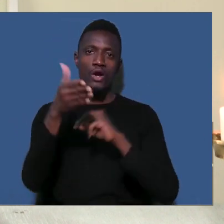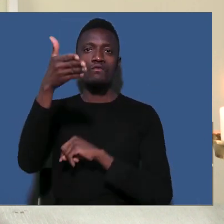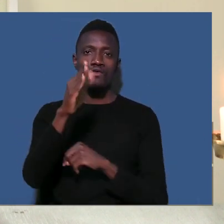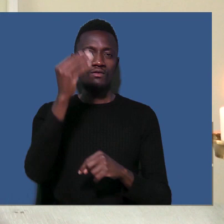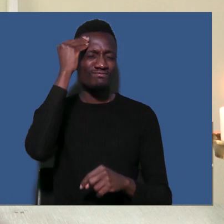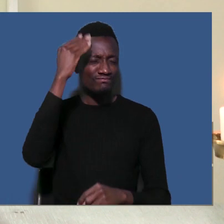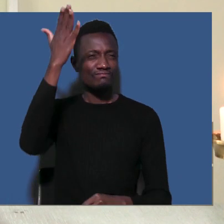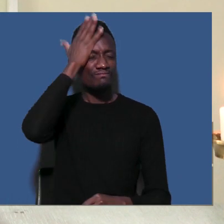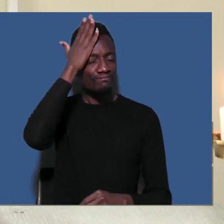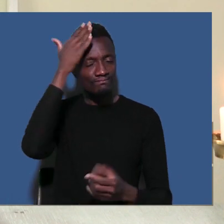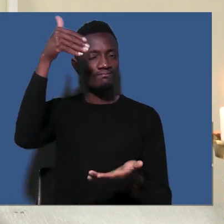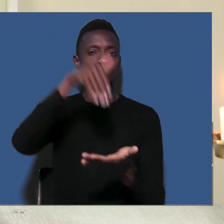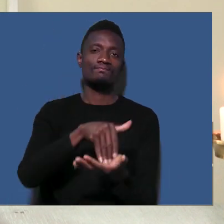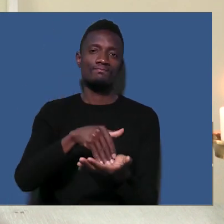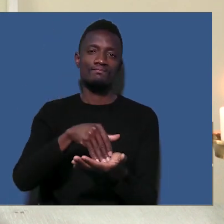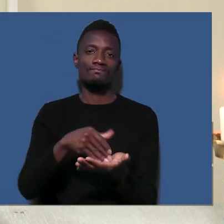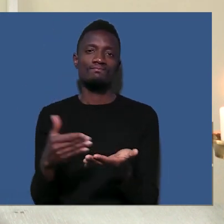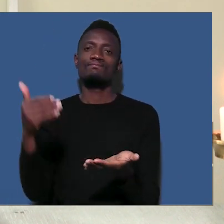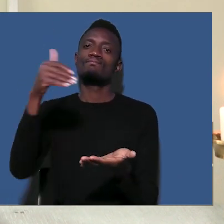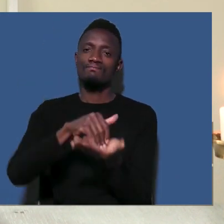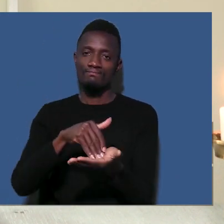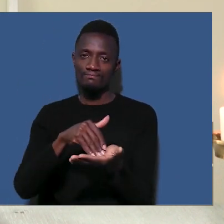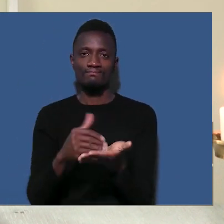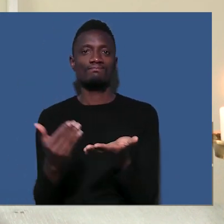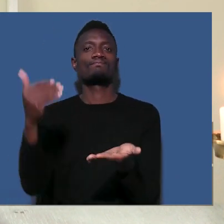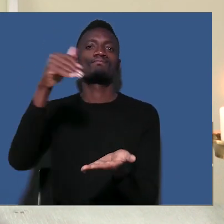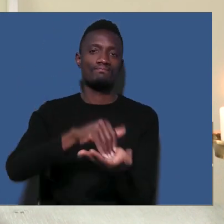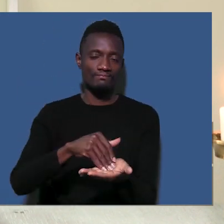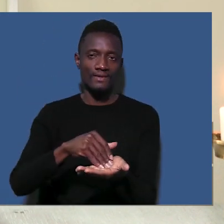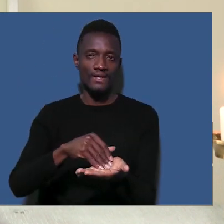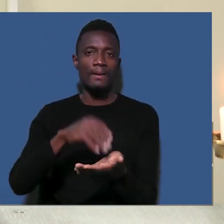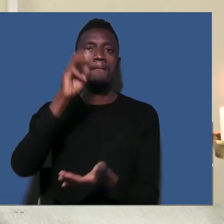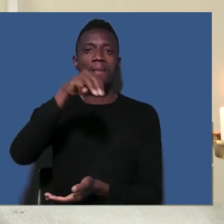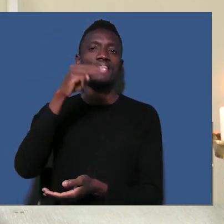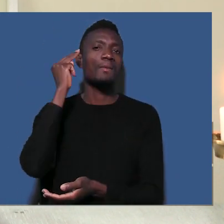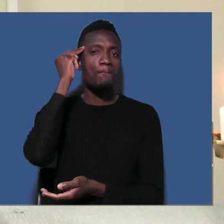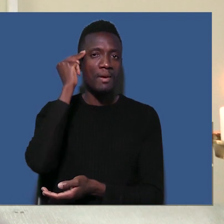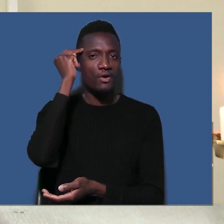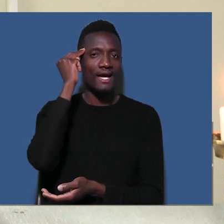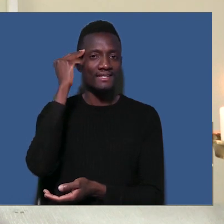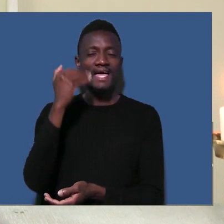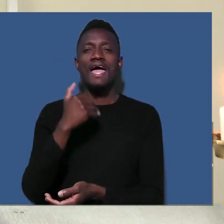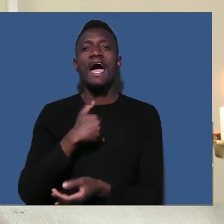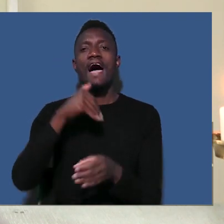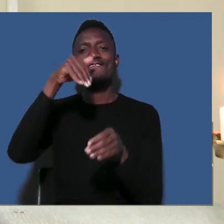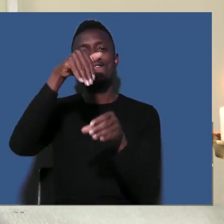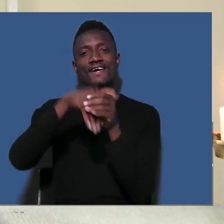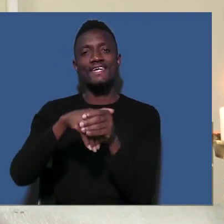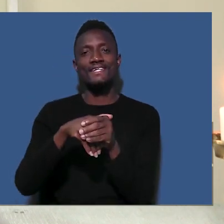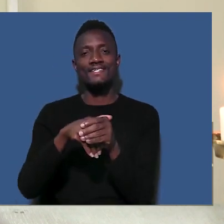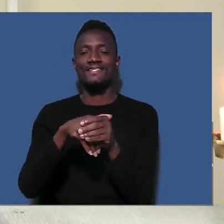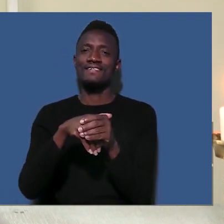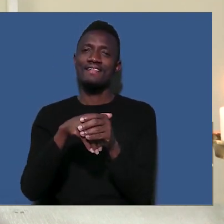again. Memorize the Word. Memorize it and have it in your fingertips. Why Jesus is saying that is